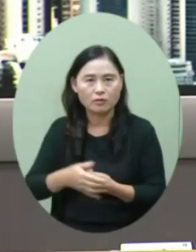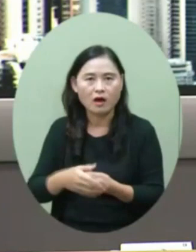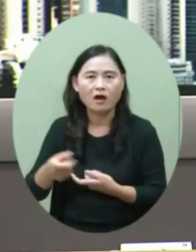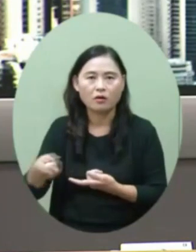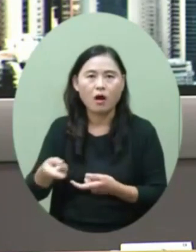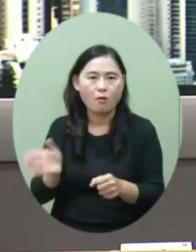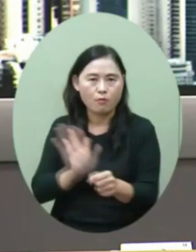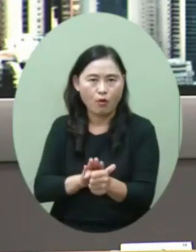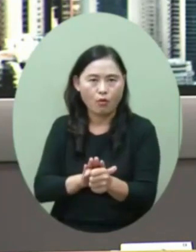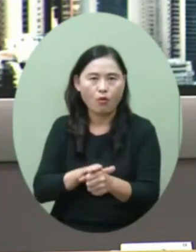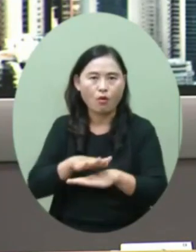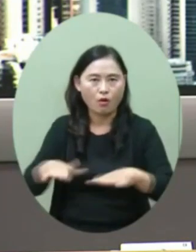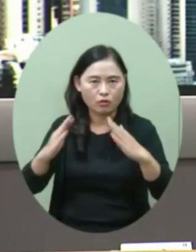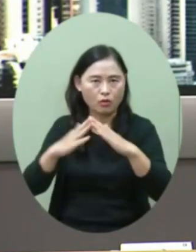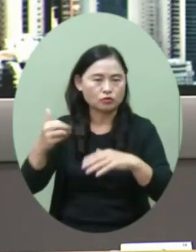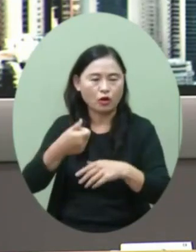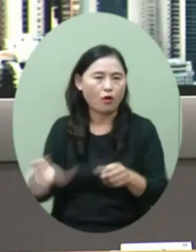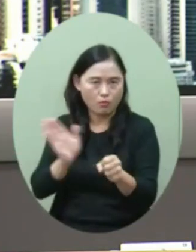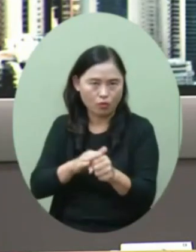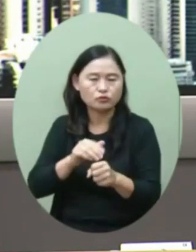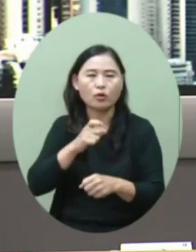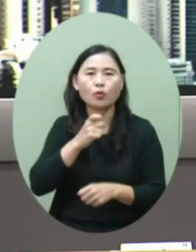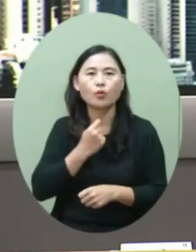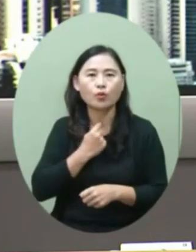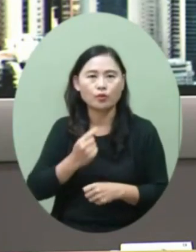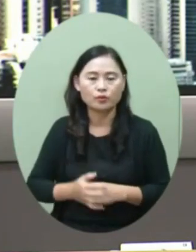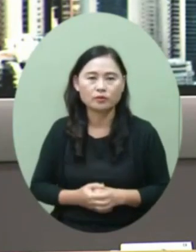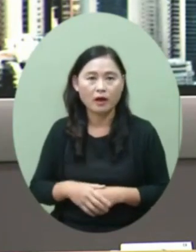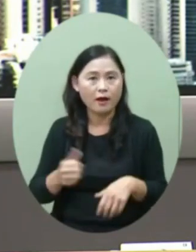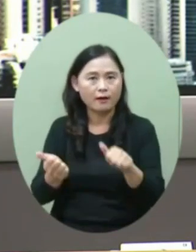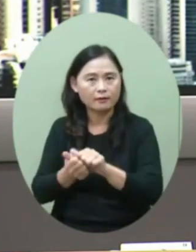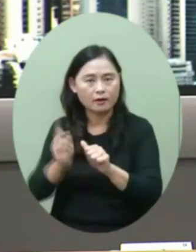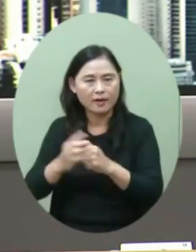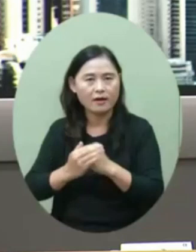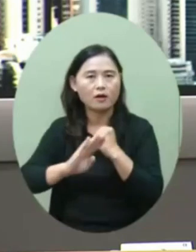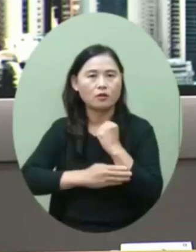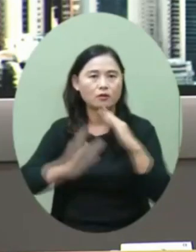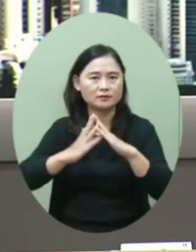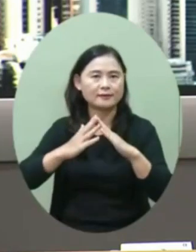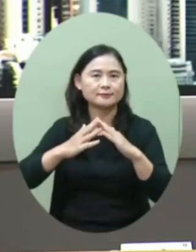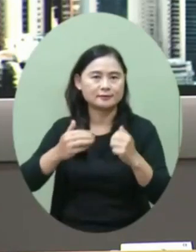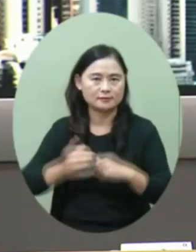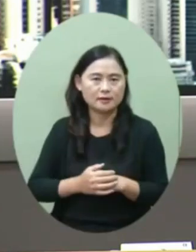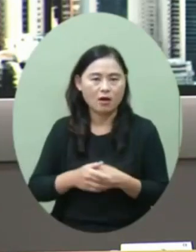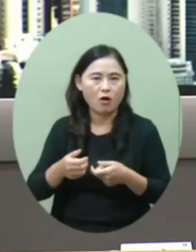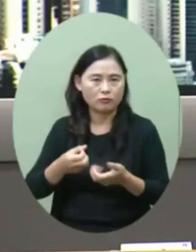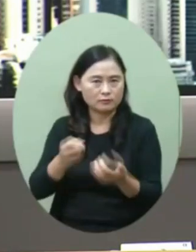And later on, the Secretary for Security could perhaps tell you a bit more about that. But after all,